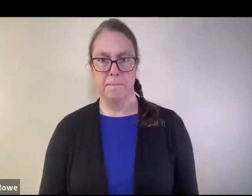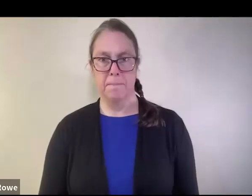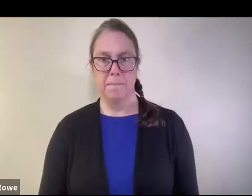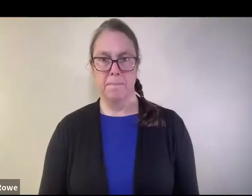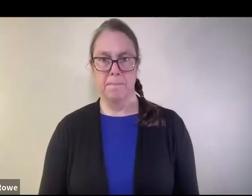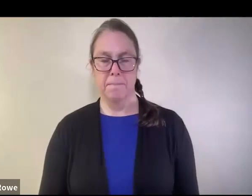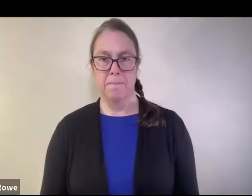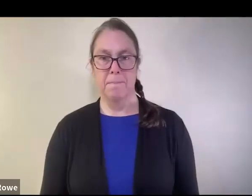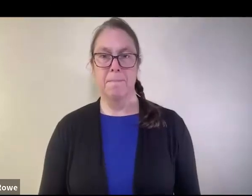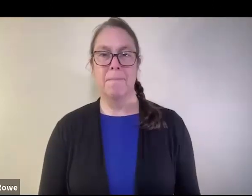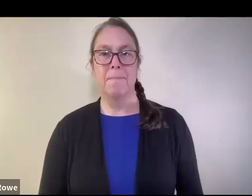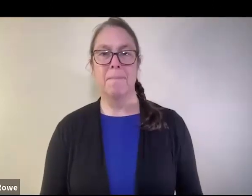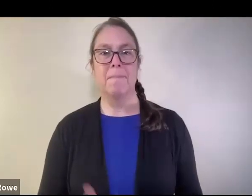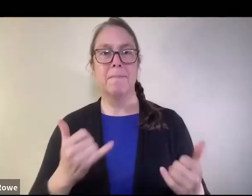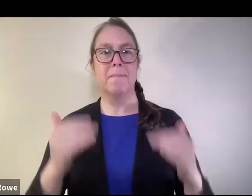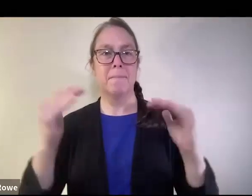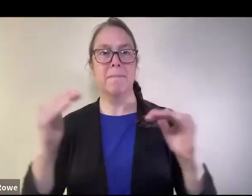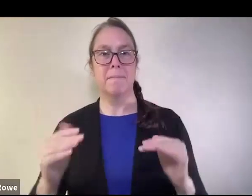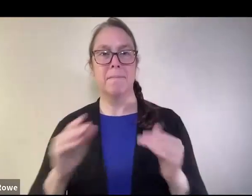Now we're going to go to number 7.